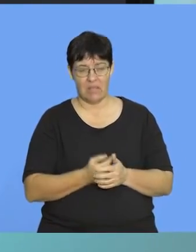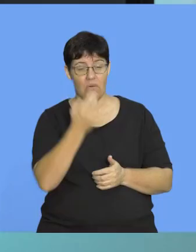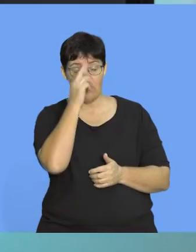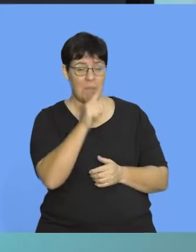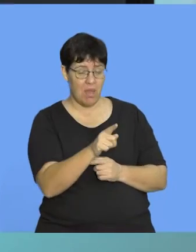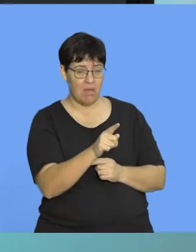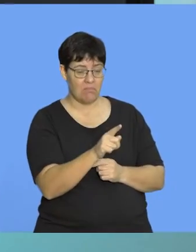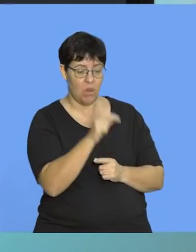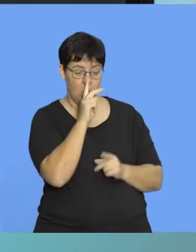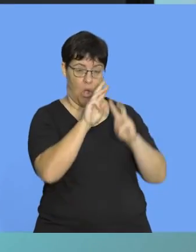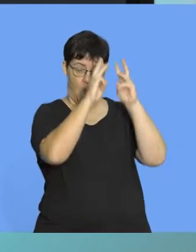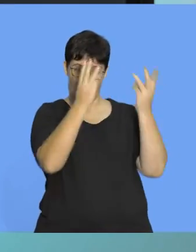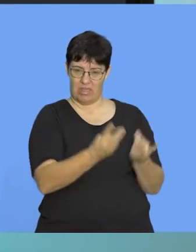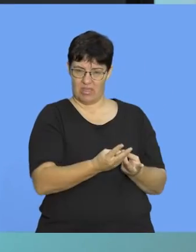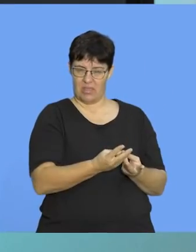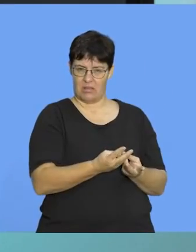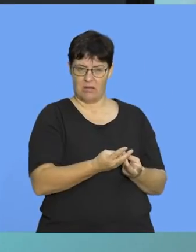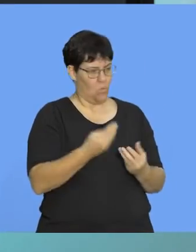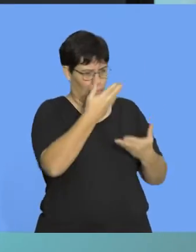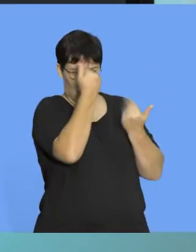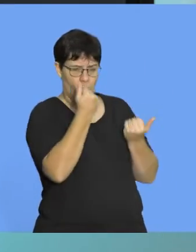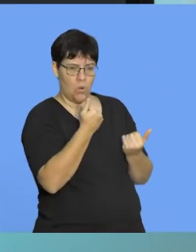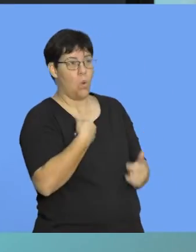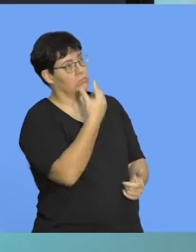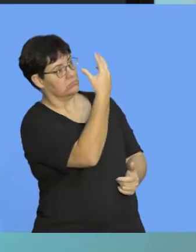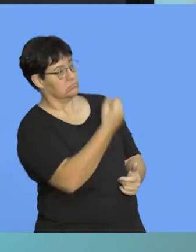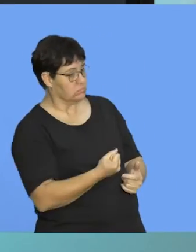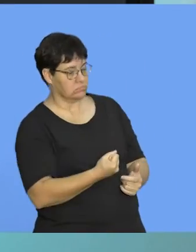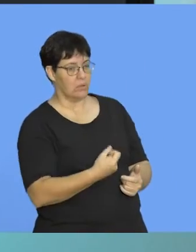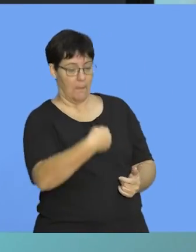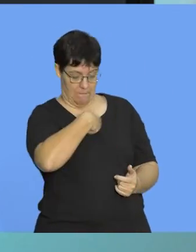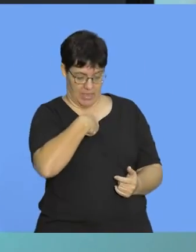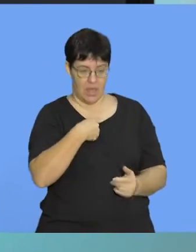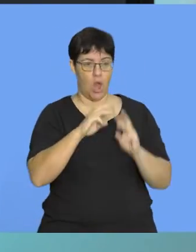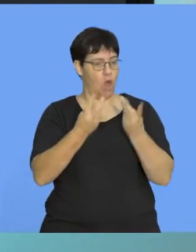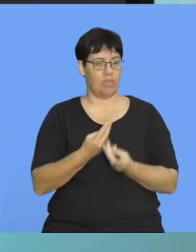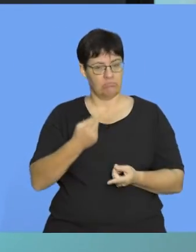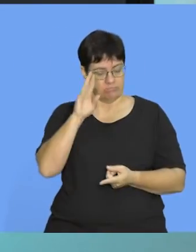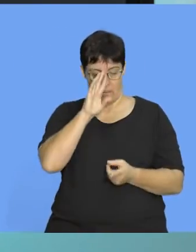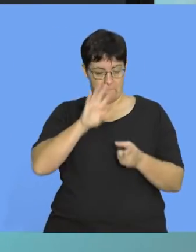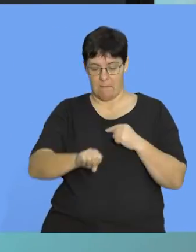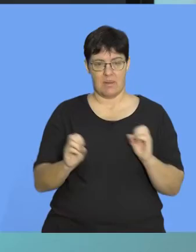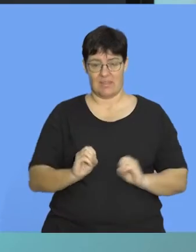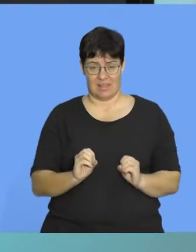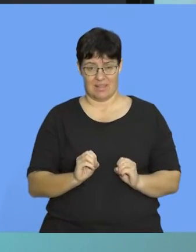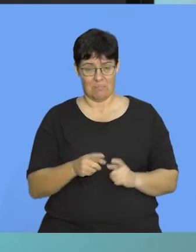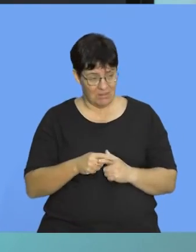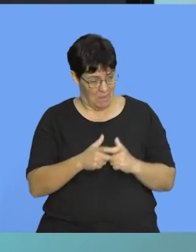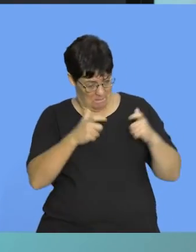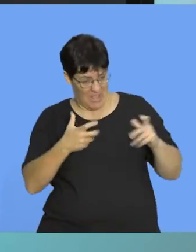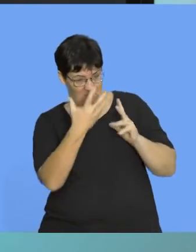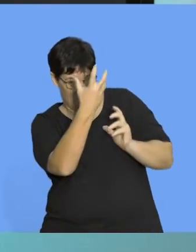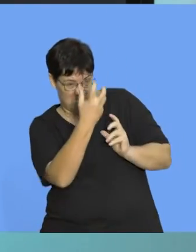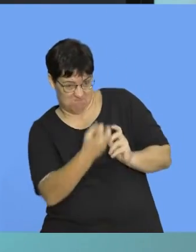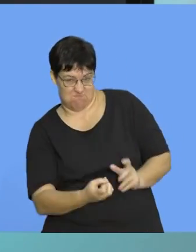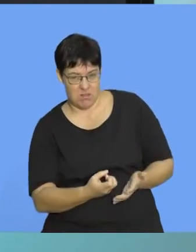remember, when we look at the Earth, we don't even notice the force of attraction between us and the Earth anymore. And that's quite big. So